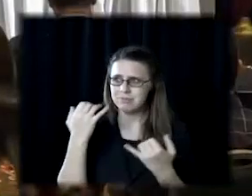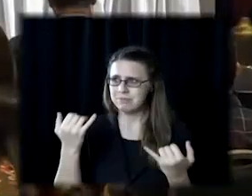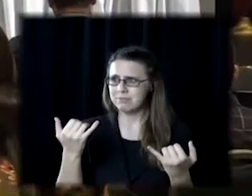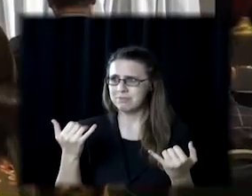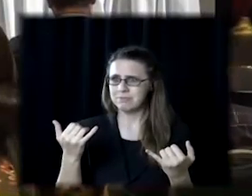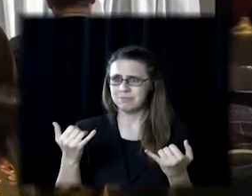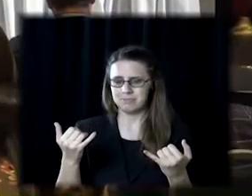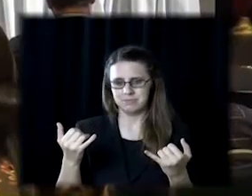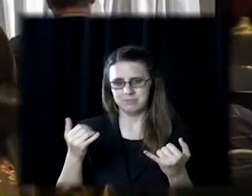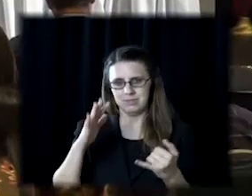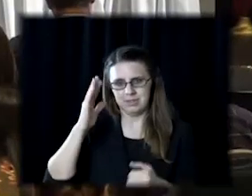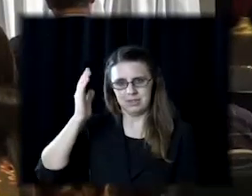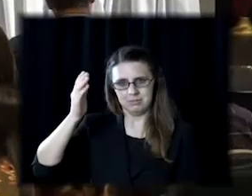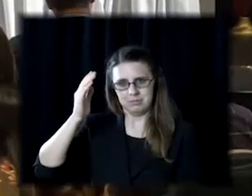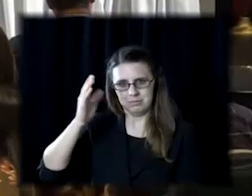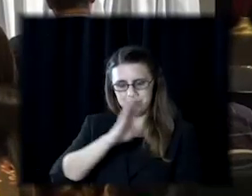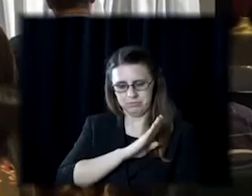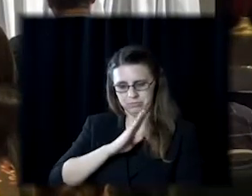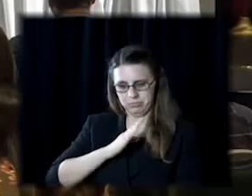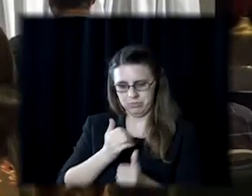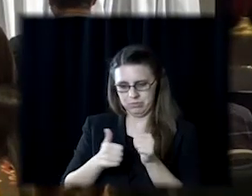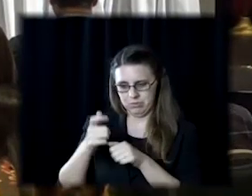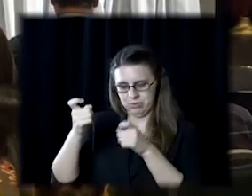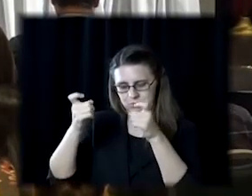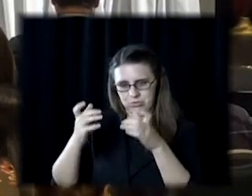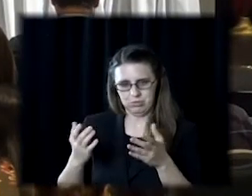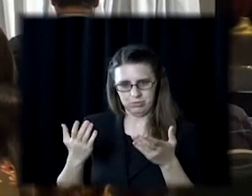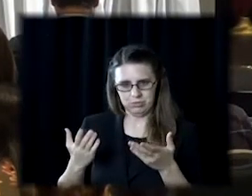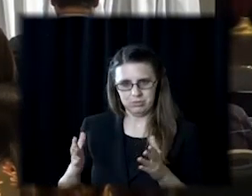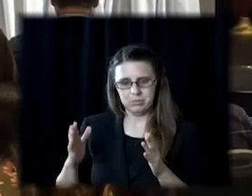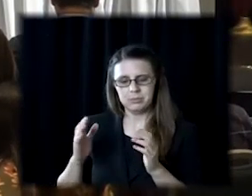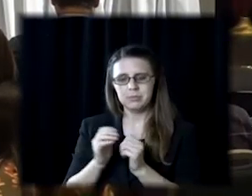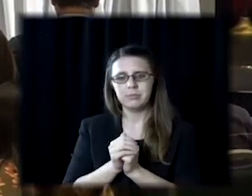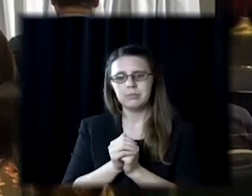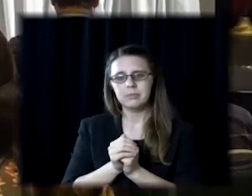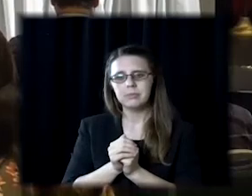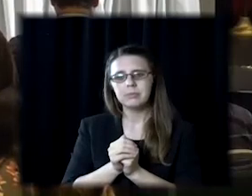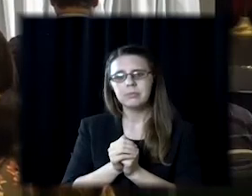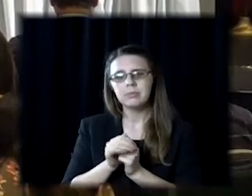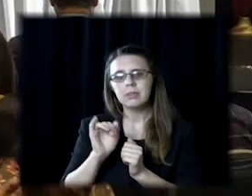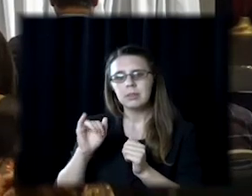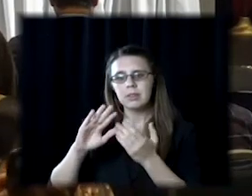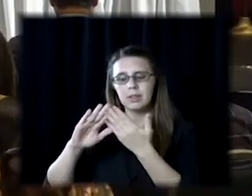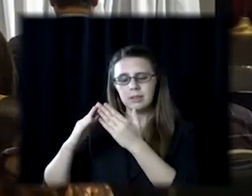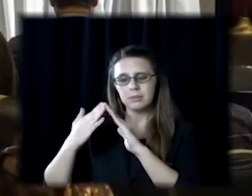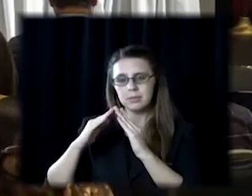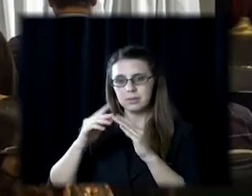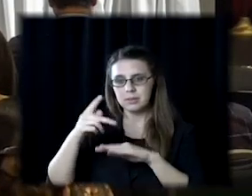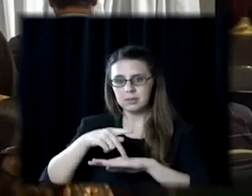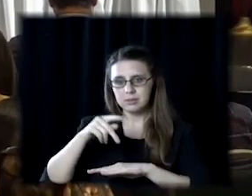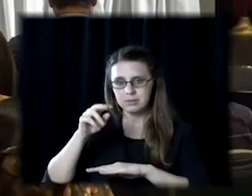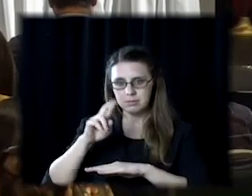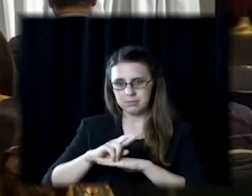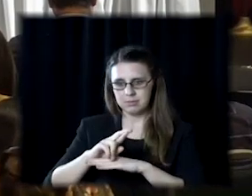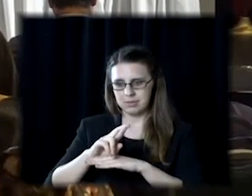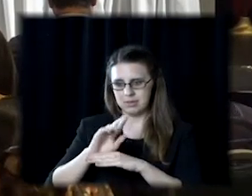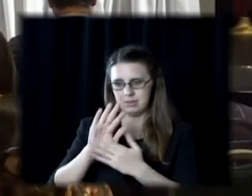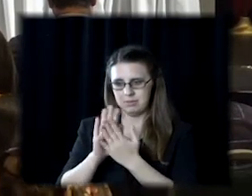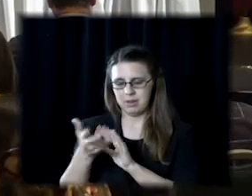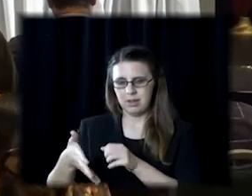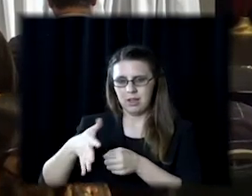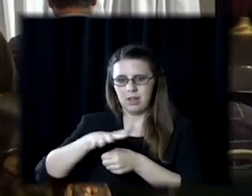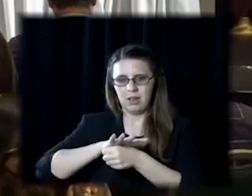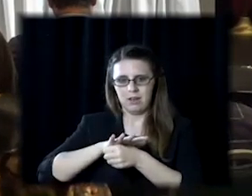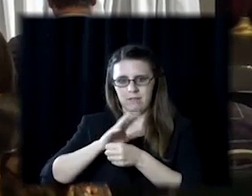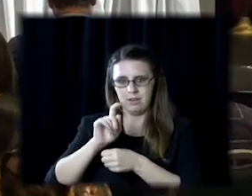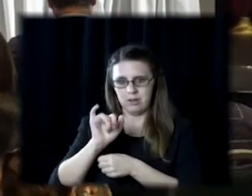the presentation by the Board's Executive Director on the proposed designation of the municipalities of Puerto Rico as covered territorial